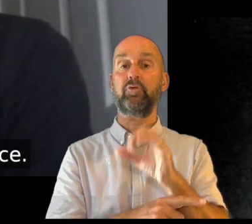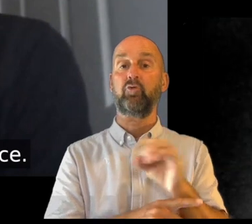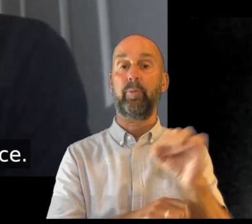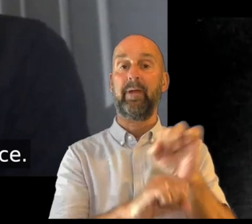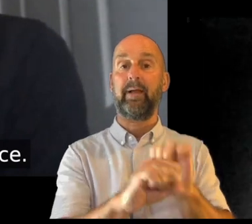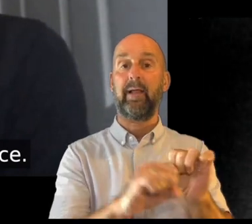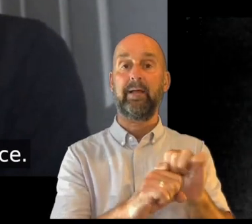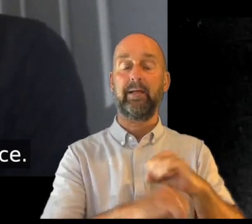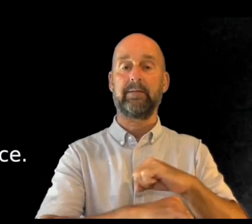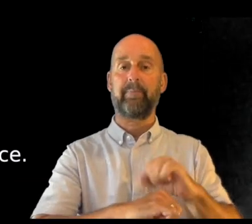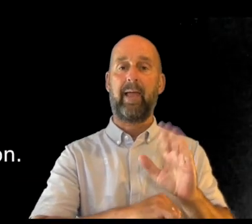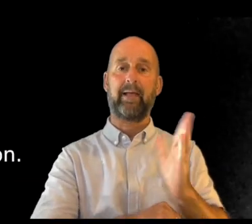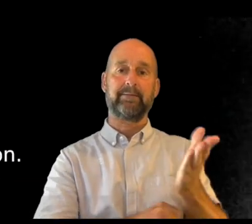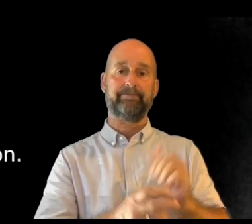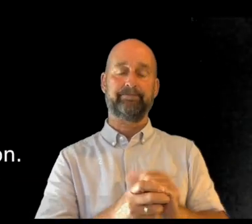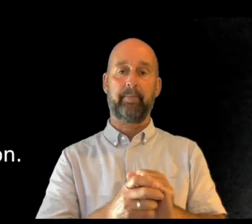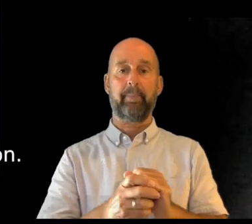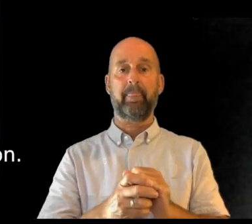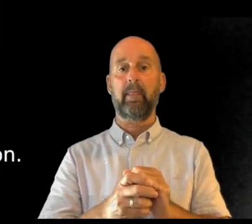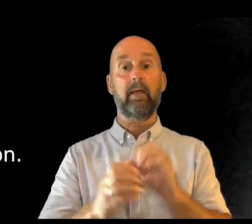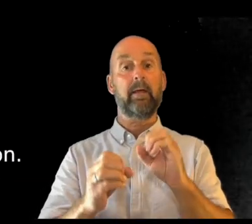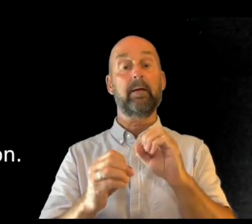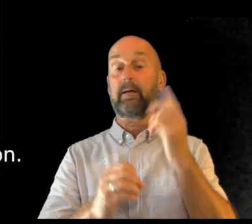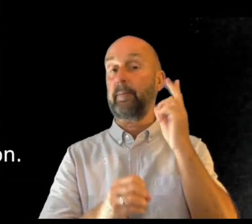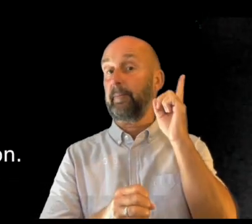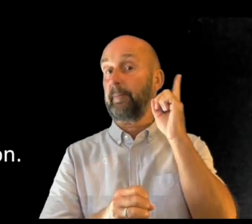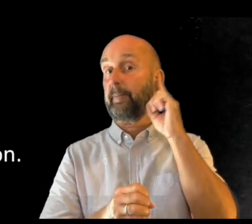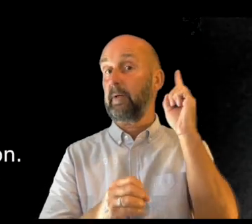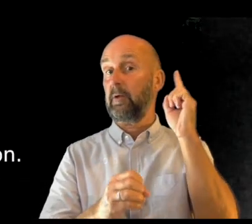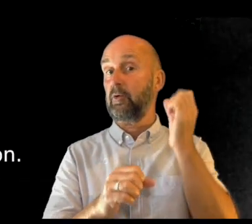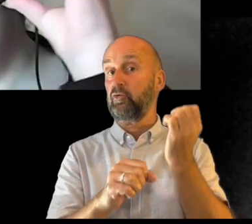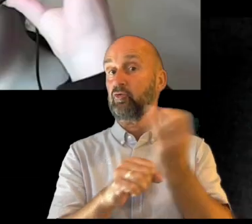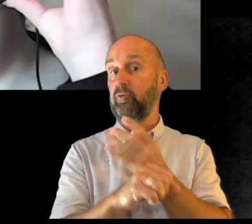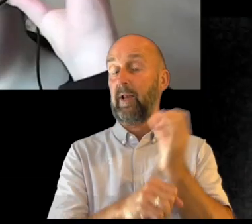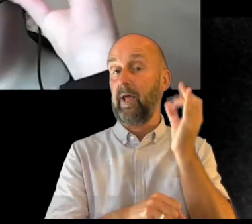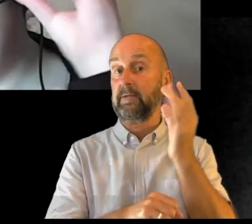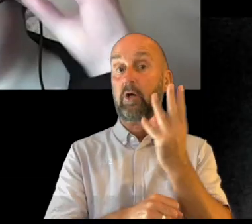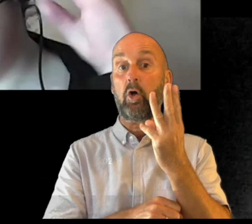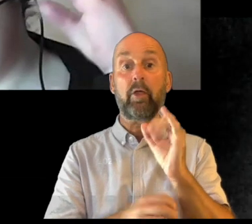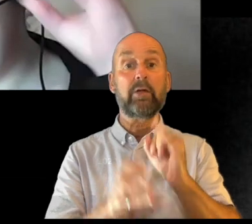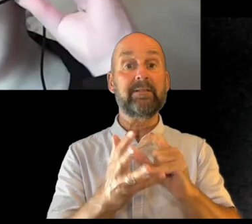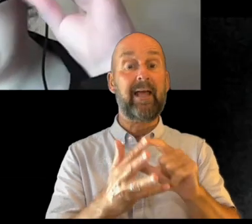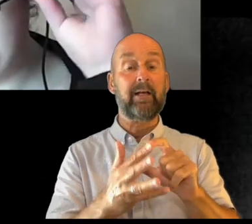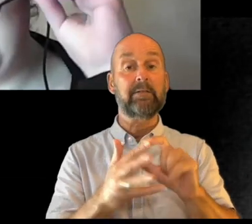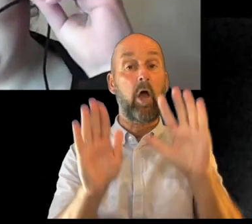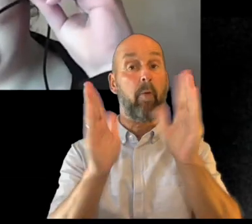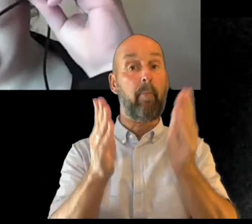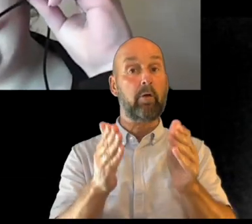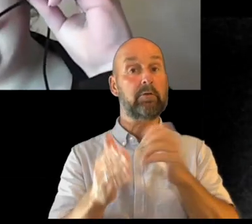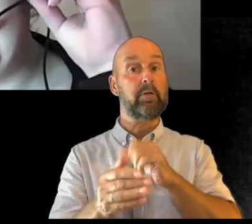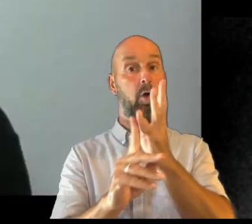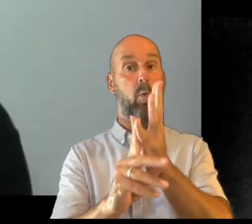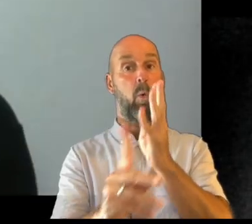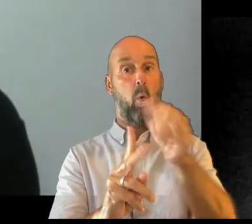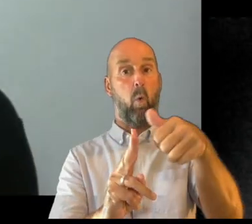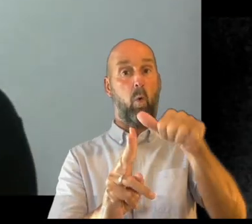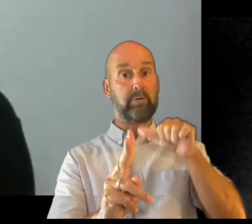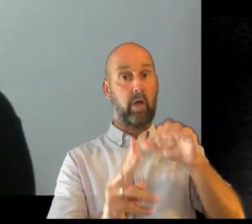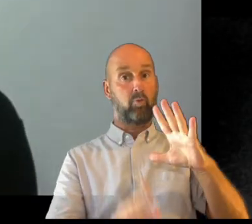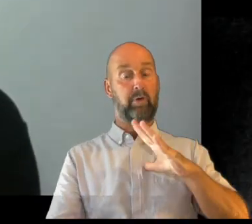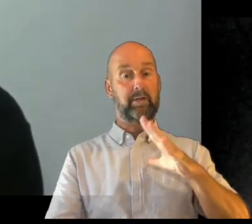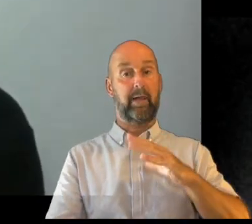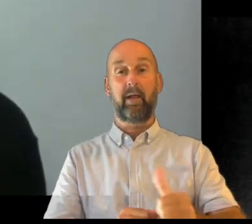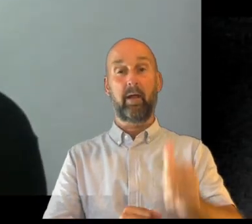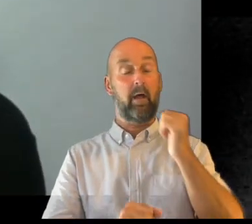cleaner space. Bex taps her headset, green light on. 30 seconds, models to take running order places.